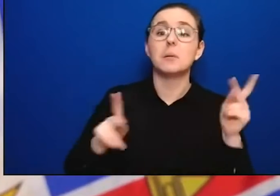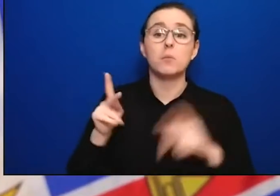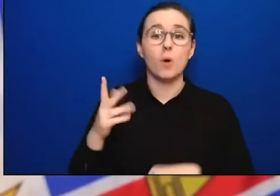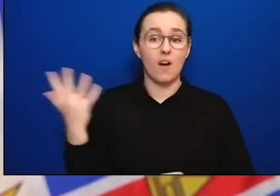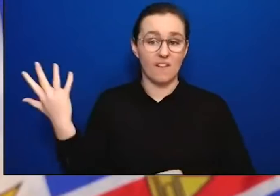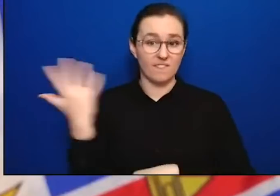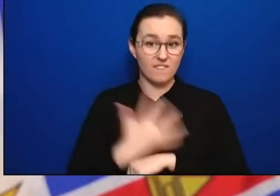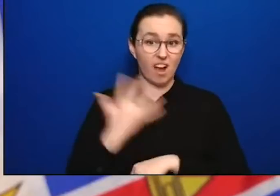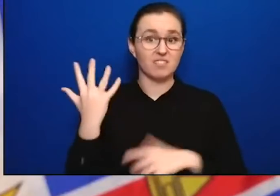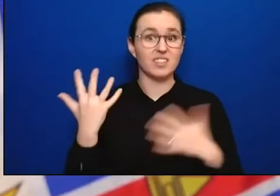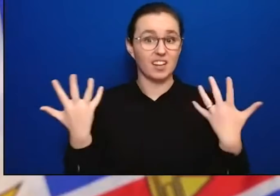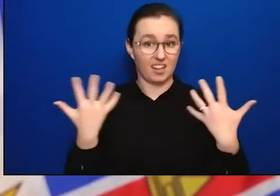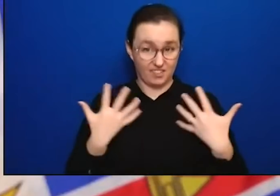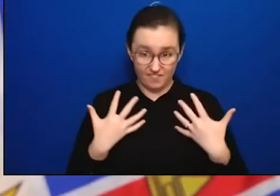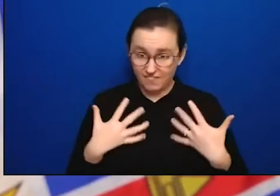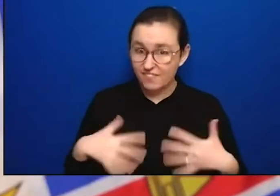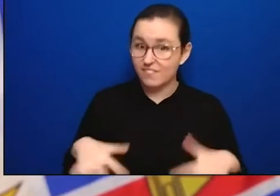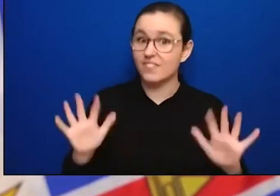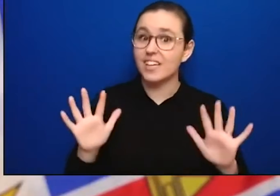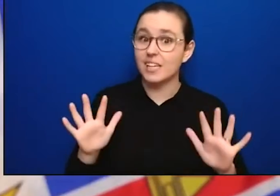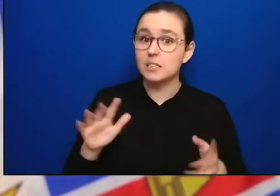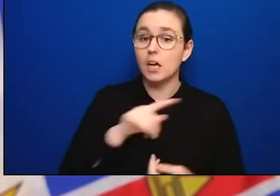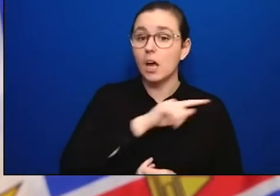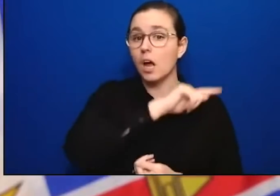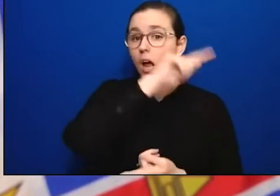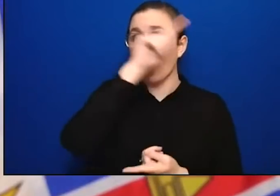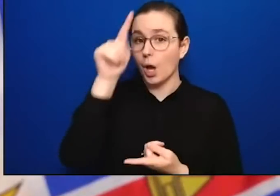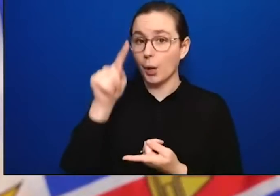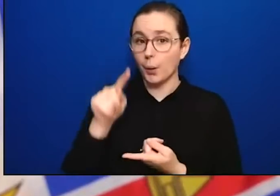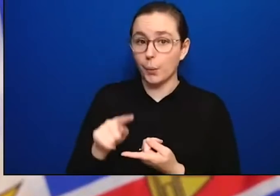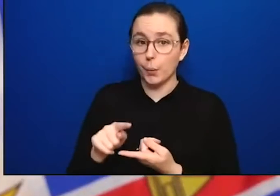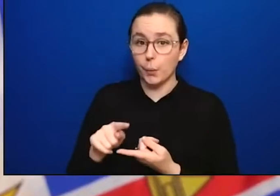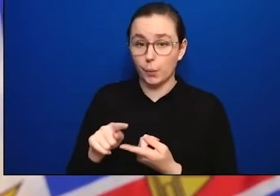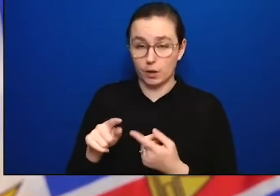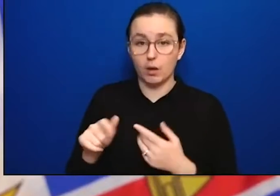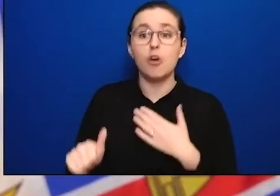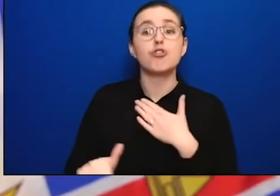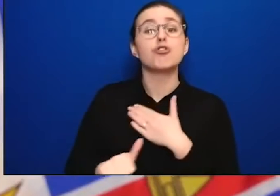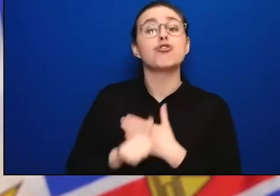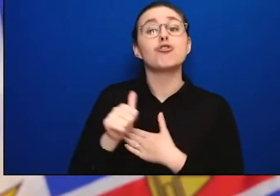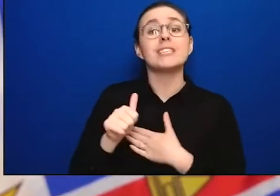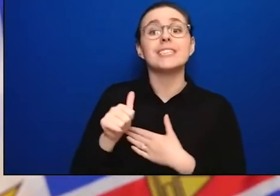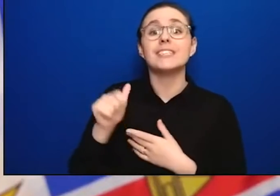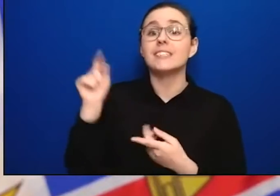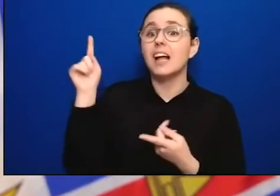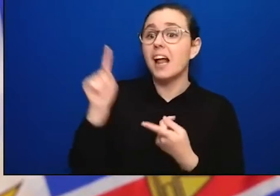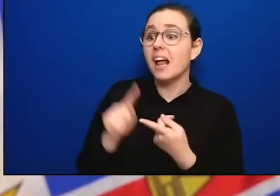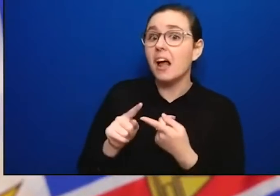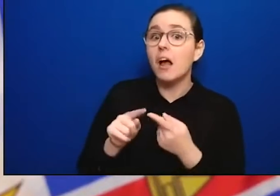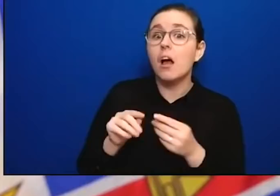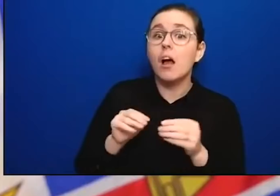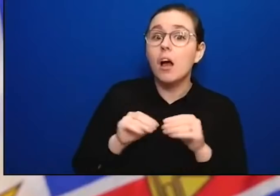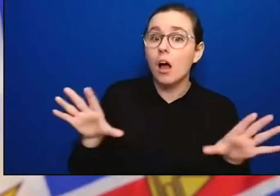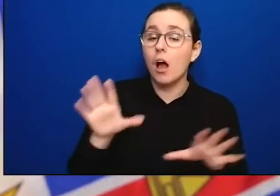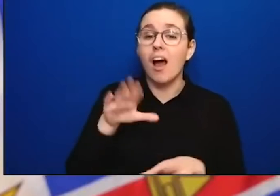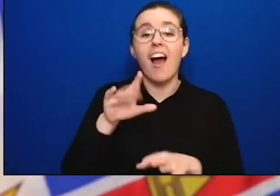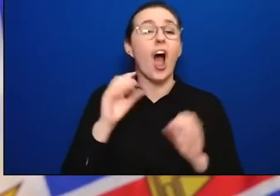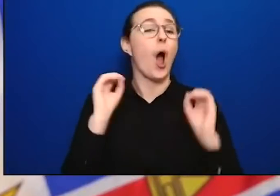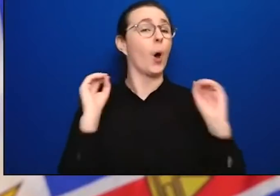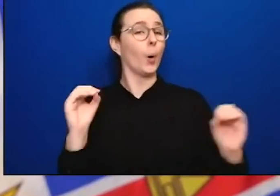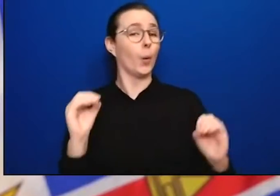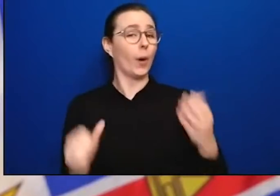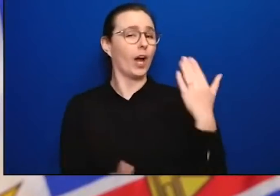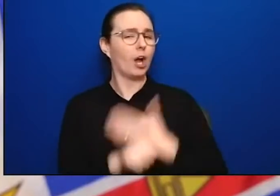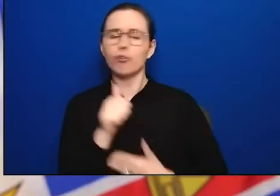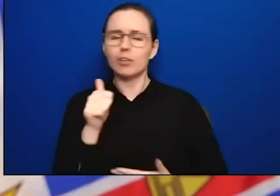dramatically after about 5 days in most people. So we need to, if you have mild illness and you're feeling well and your fever's resolved after 5